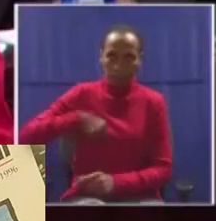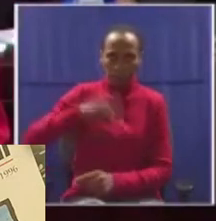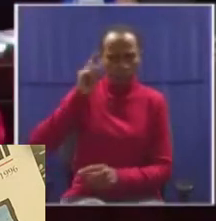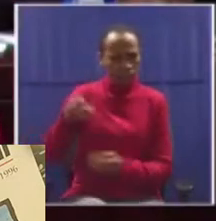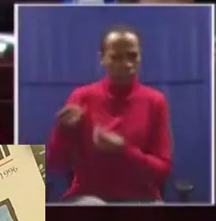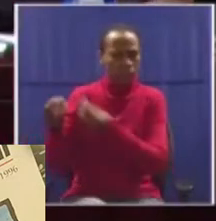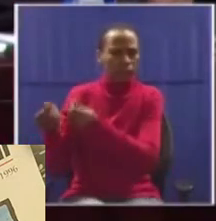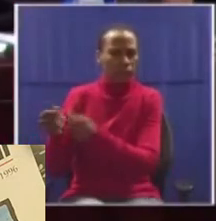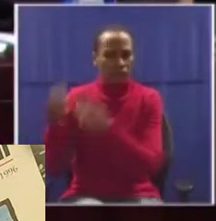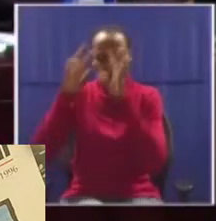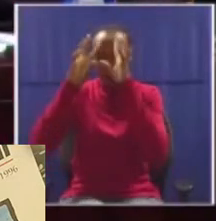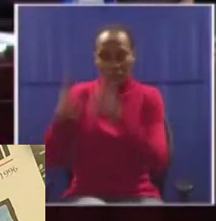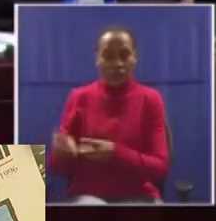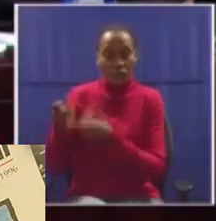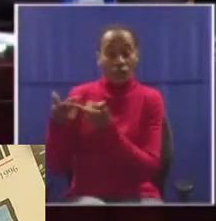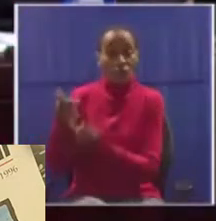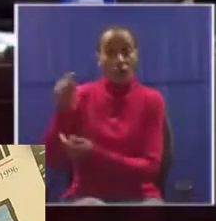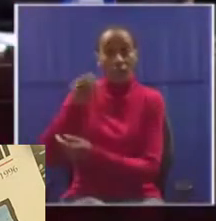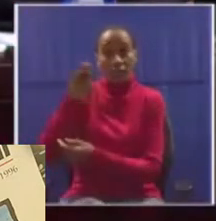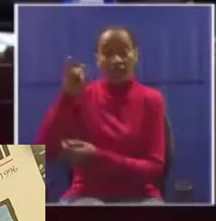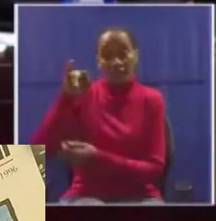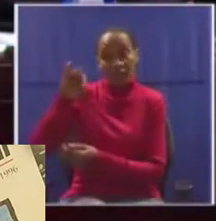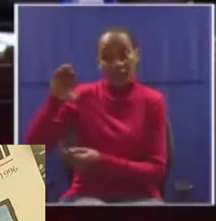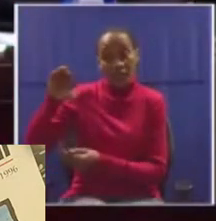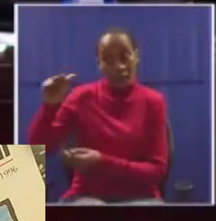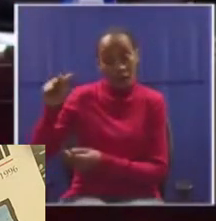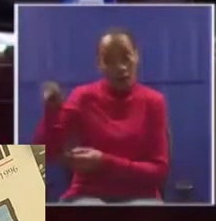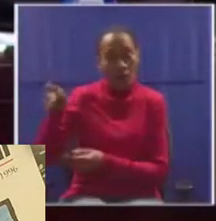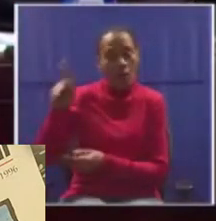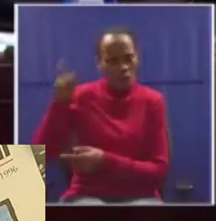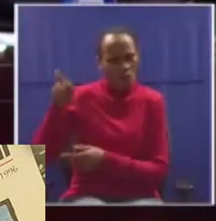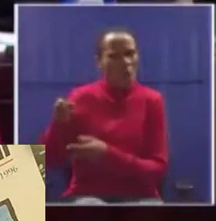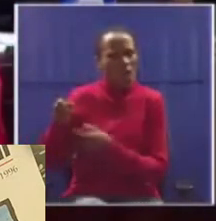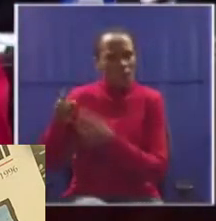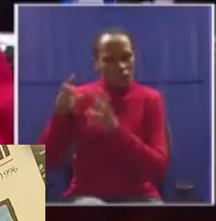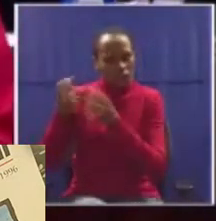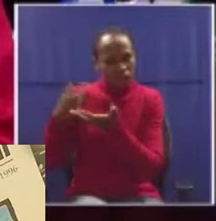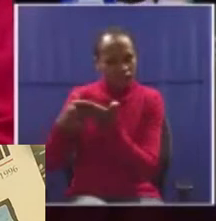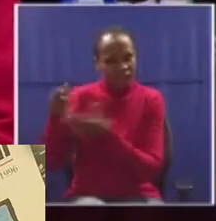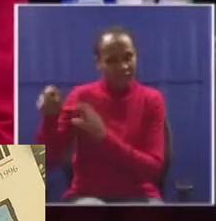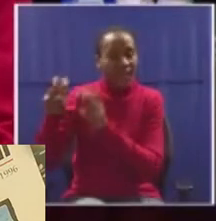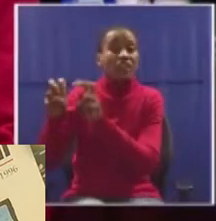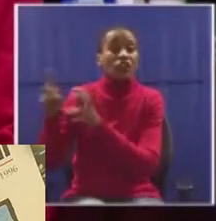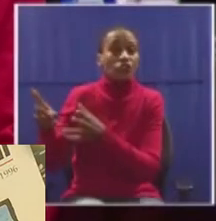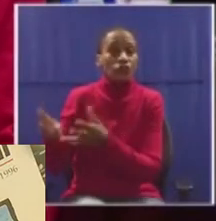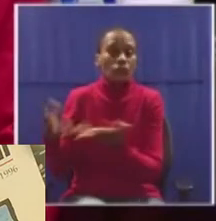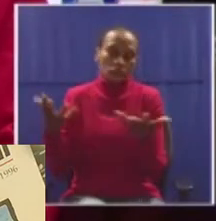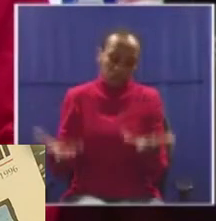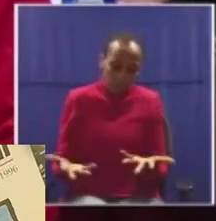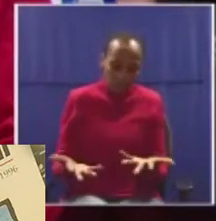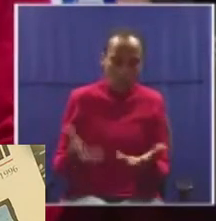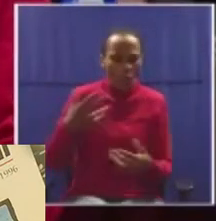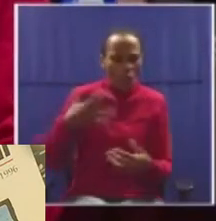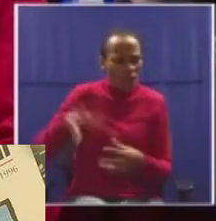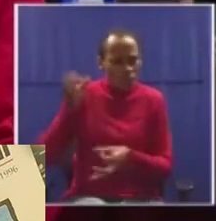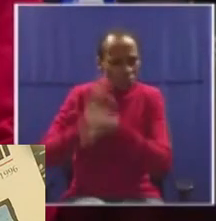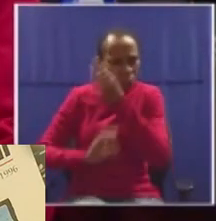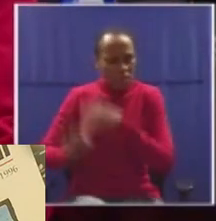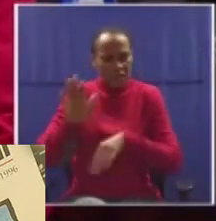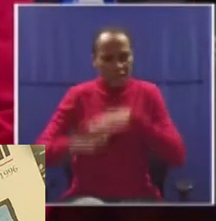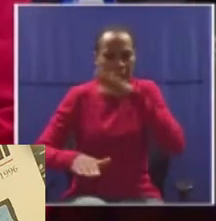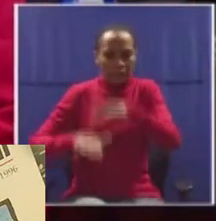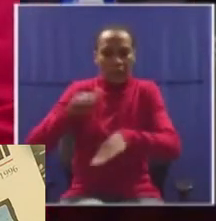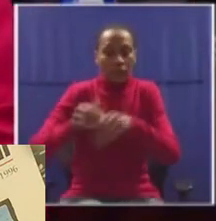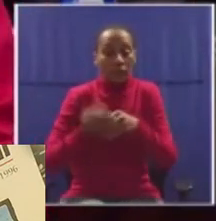deal with the decision of the financial action task force to Craigslist South Africa and practical steps of what must